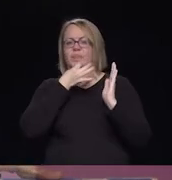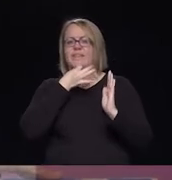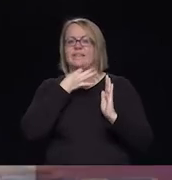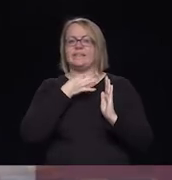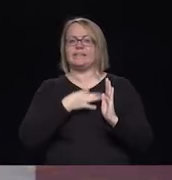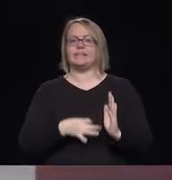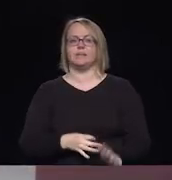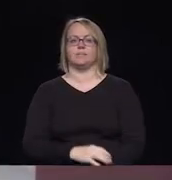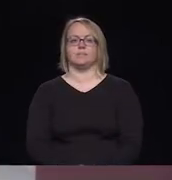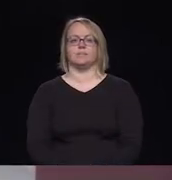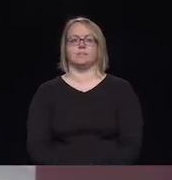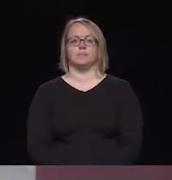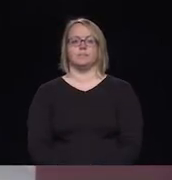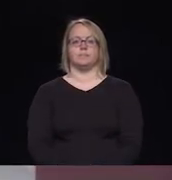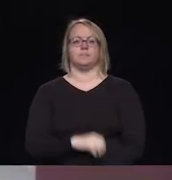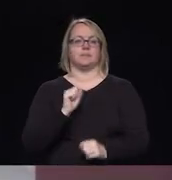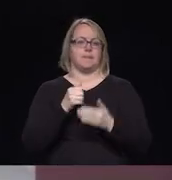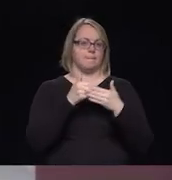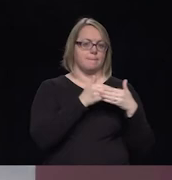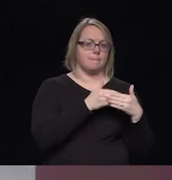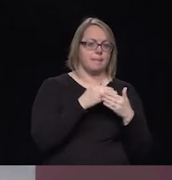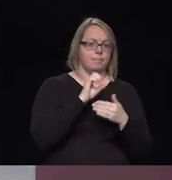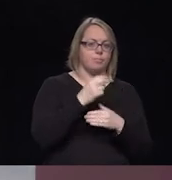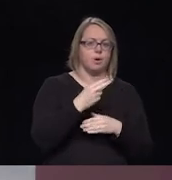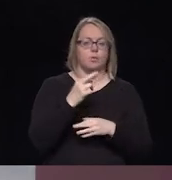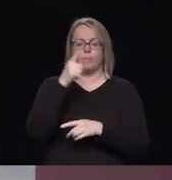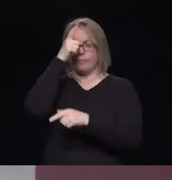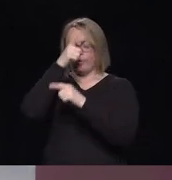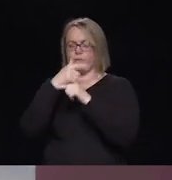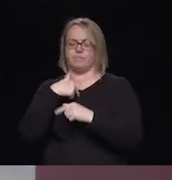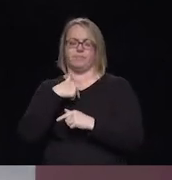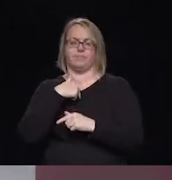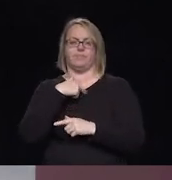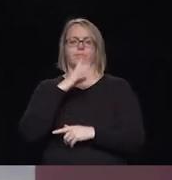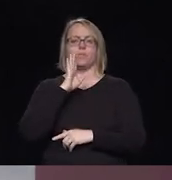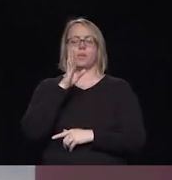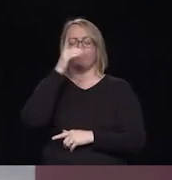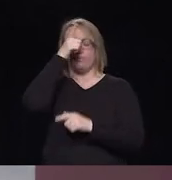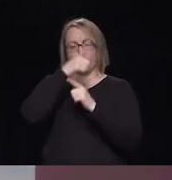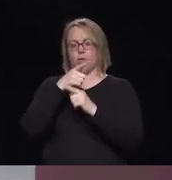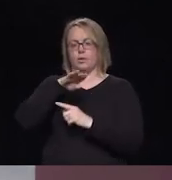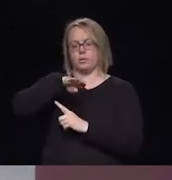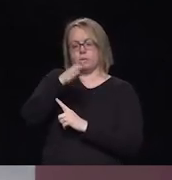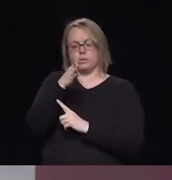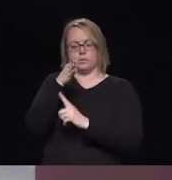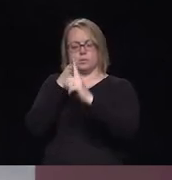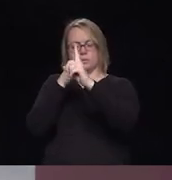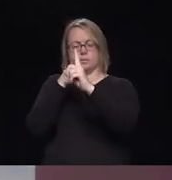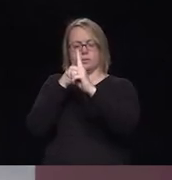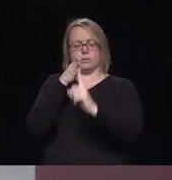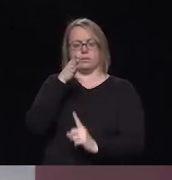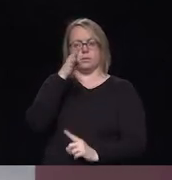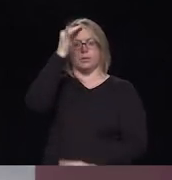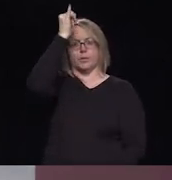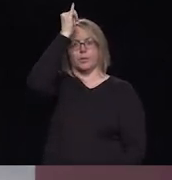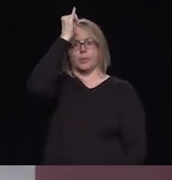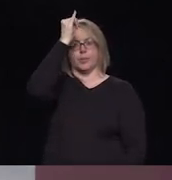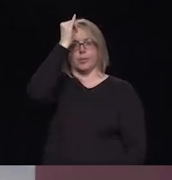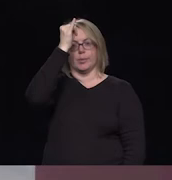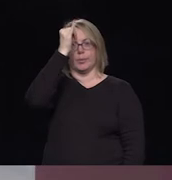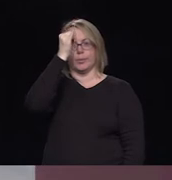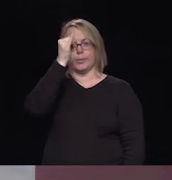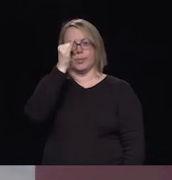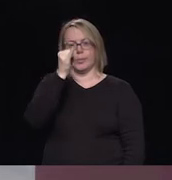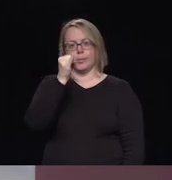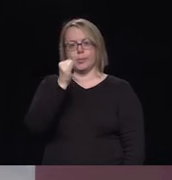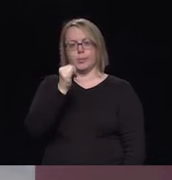We're going to go right next to it. We're not going to go on it. We're going to go right next to it on the edge.